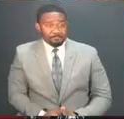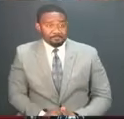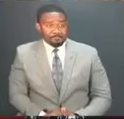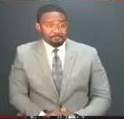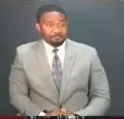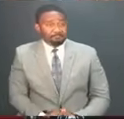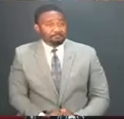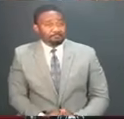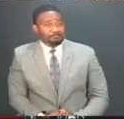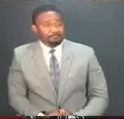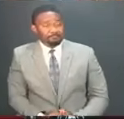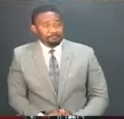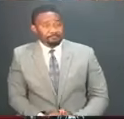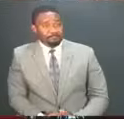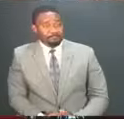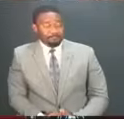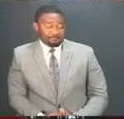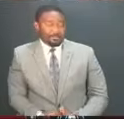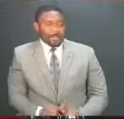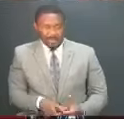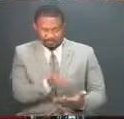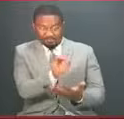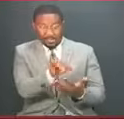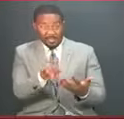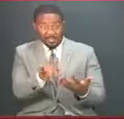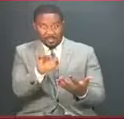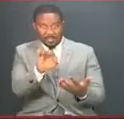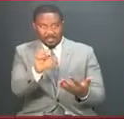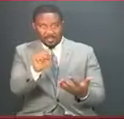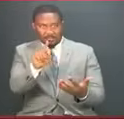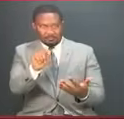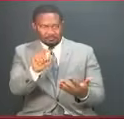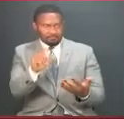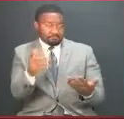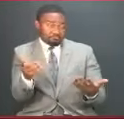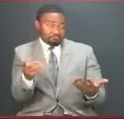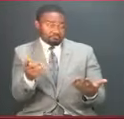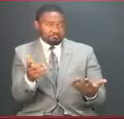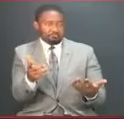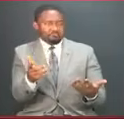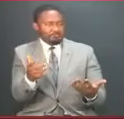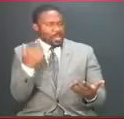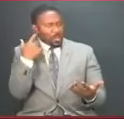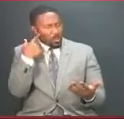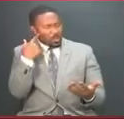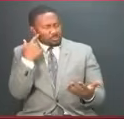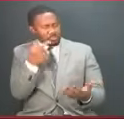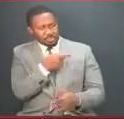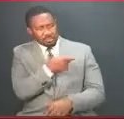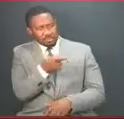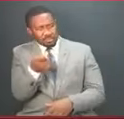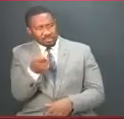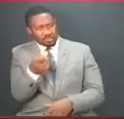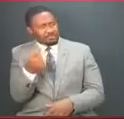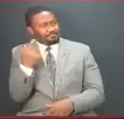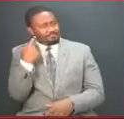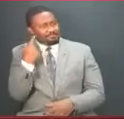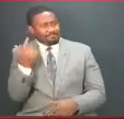basically, those are the facts. And I hear them talking